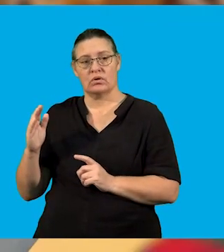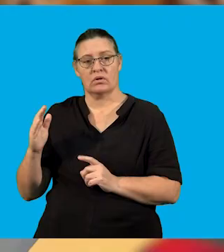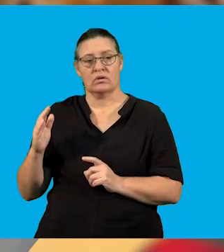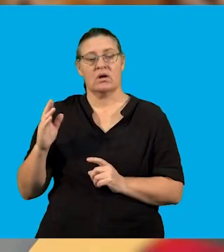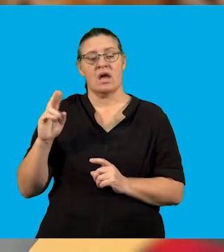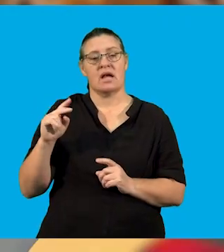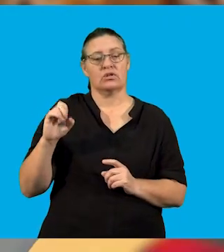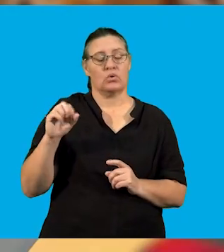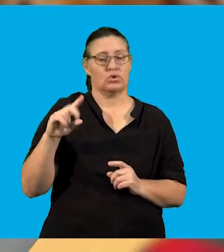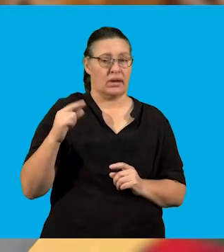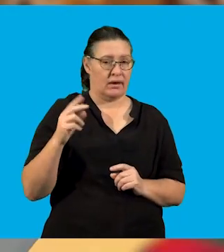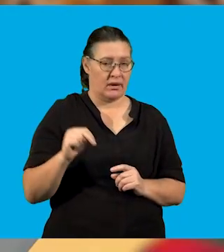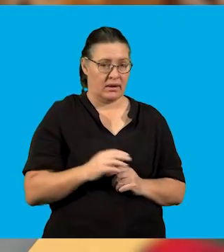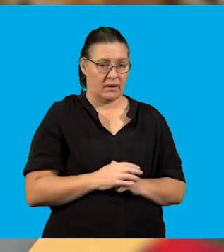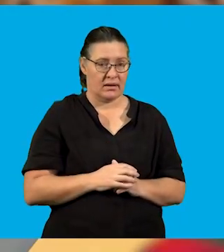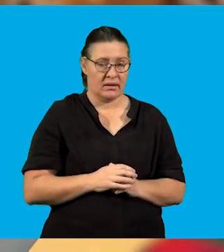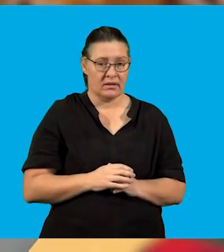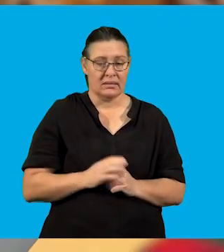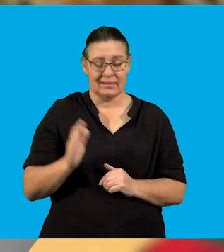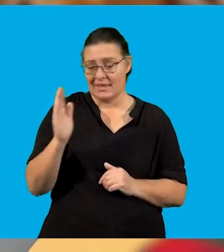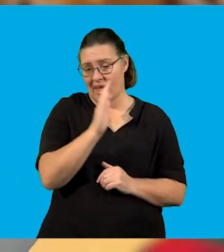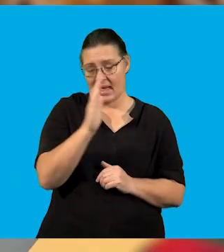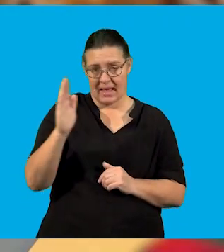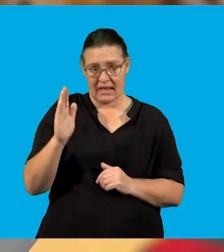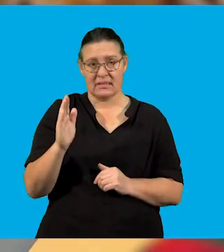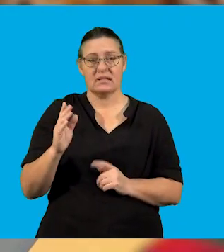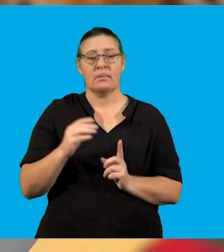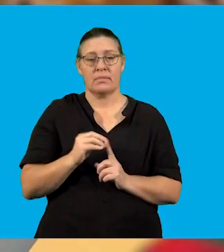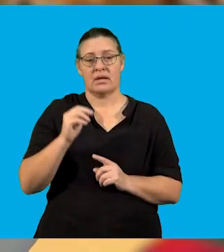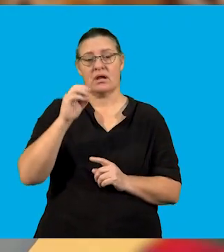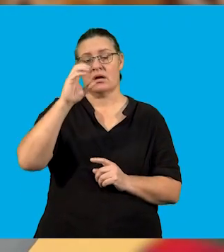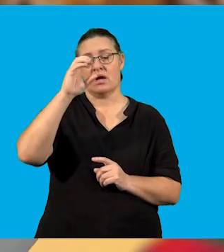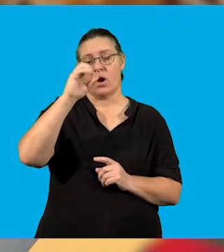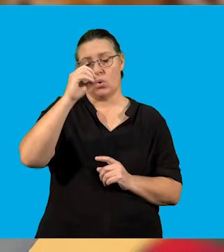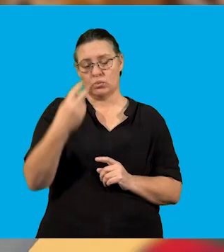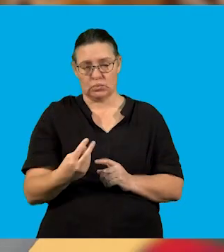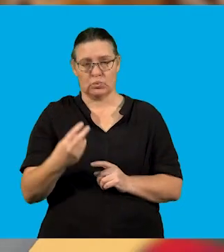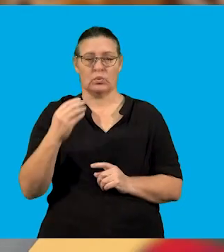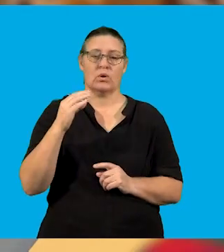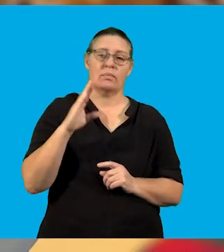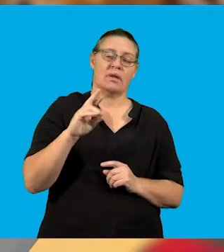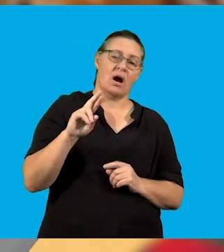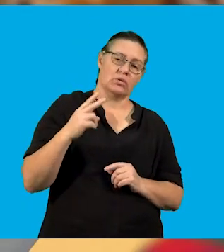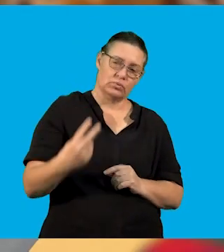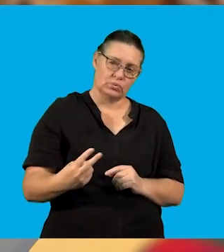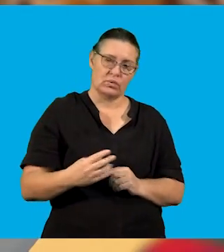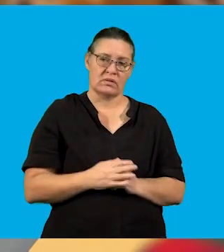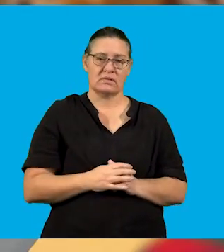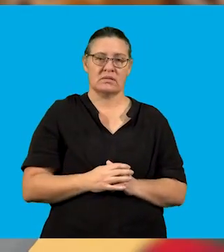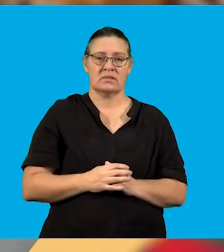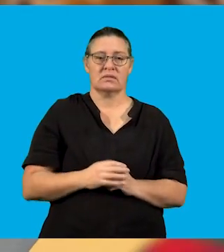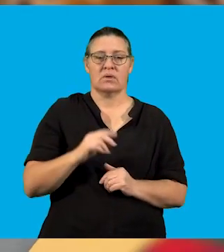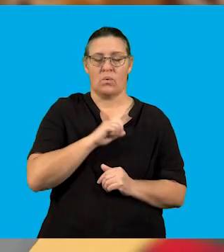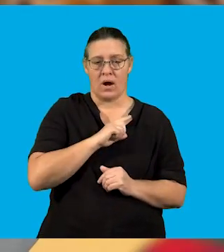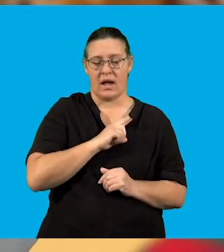until nitrogen. So those molecules there, they are written as 2. It's that chemical symbol with the 2, because those ones, they